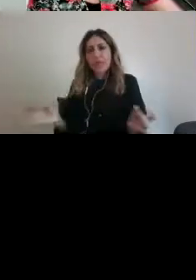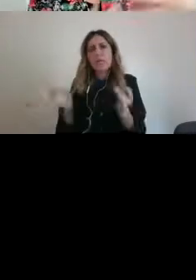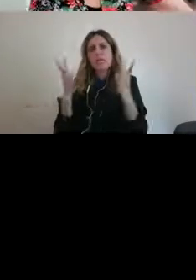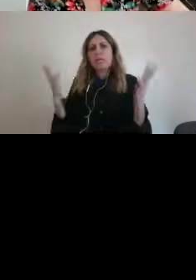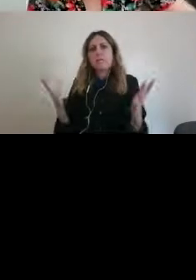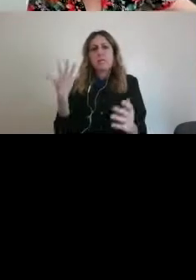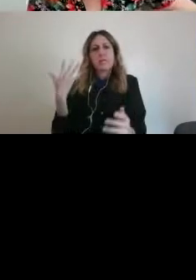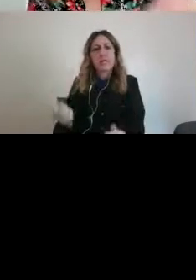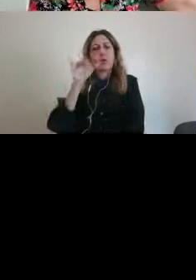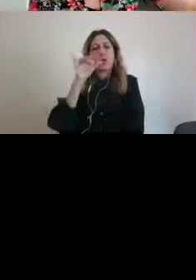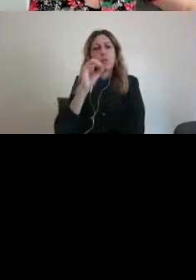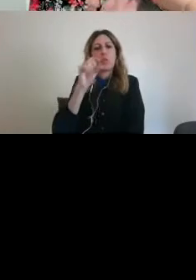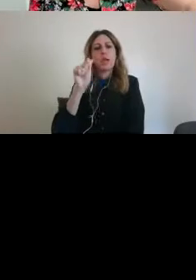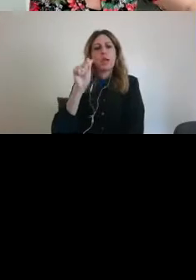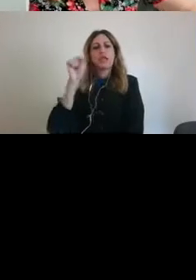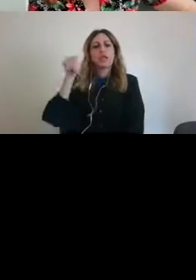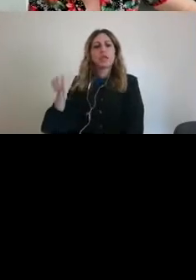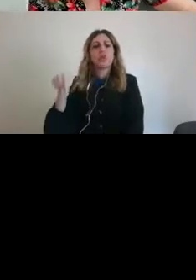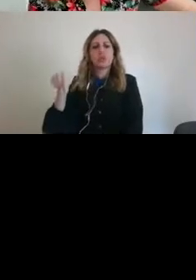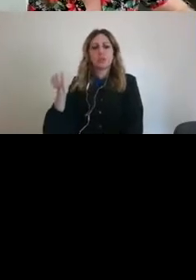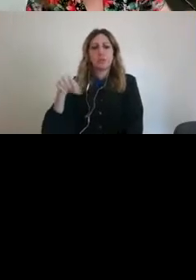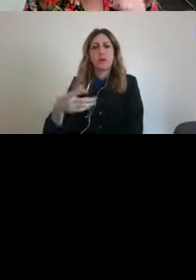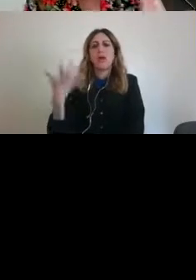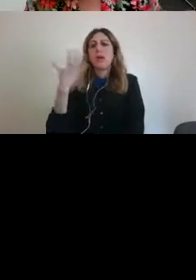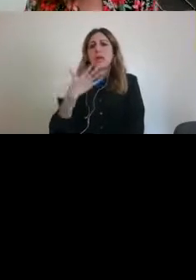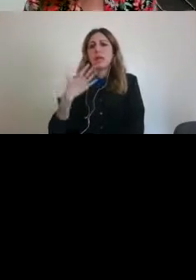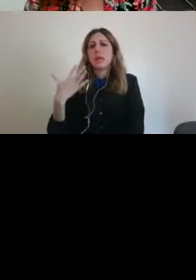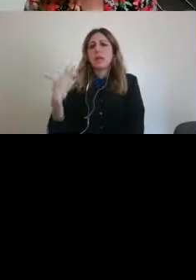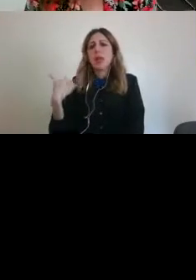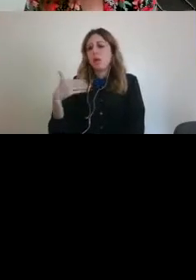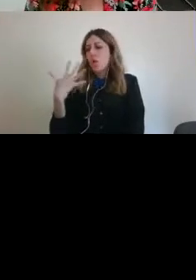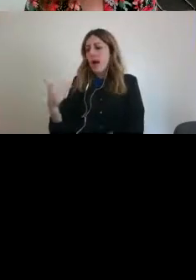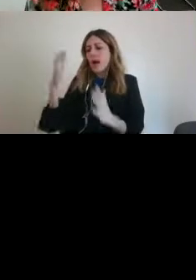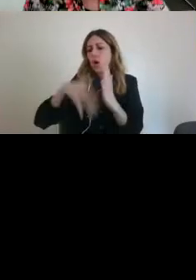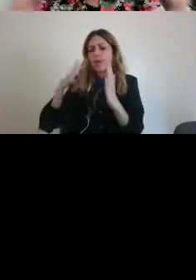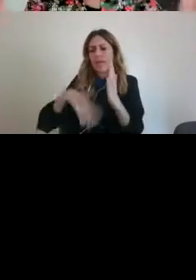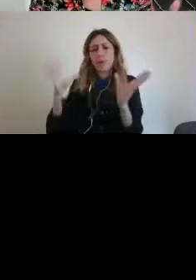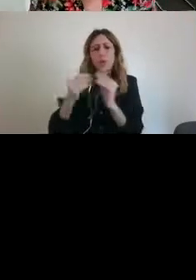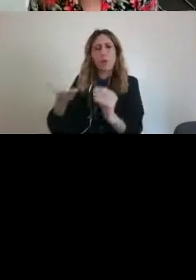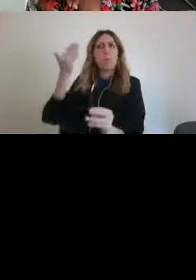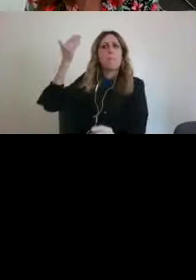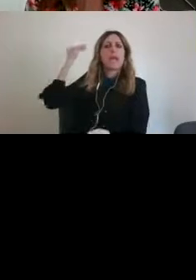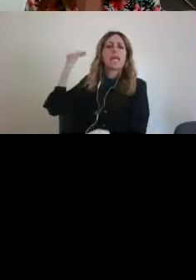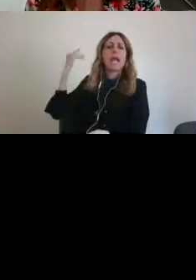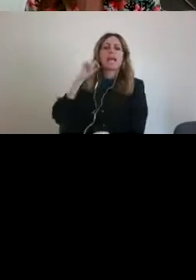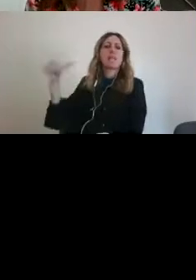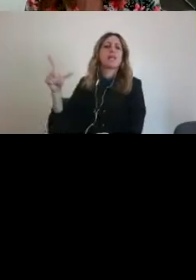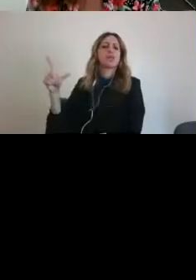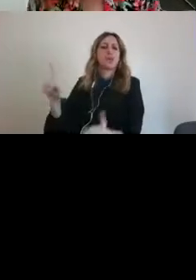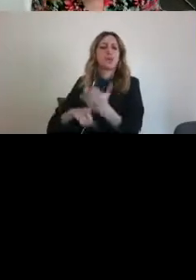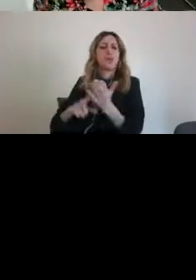we wrote an announcement of an event that's long been gone. Then you should delete and redirect it and make room for other